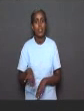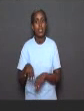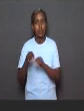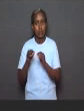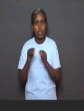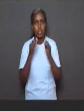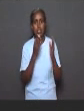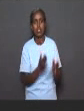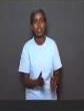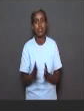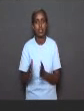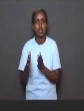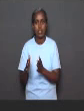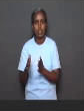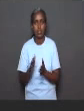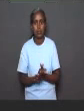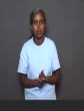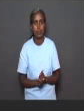Students, let's get ready.